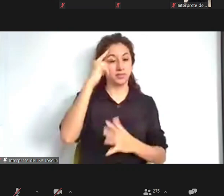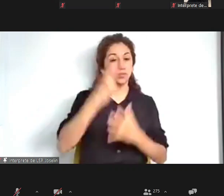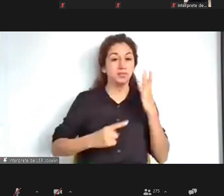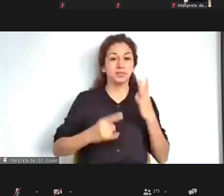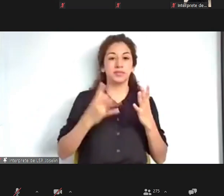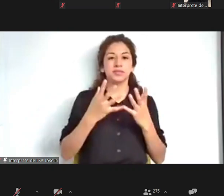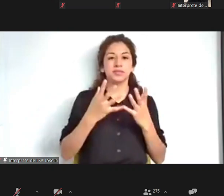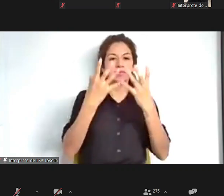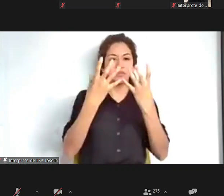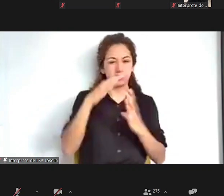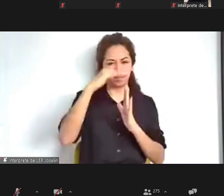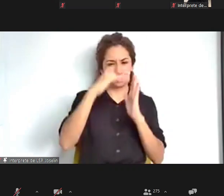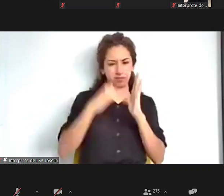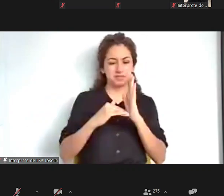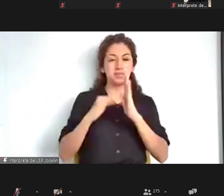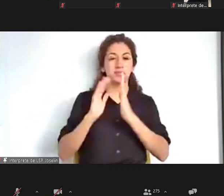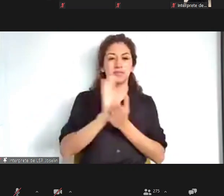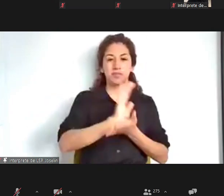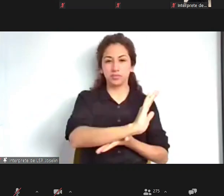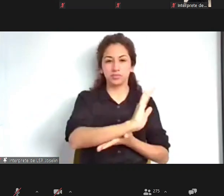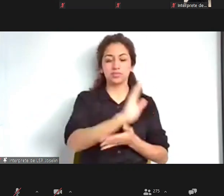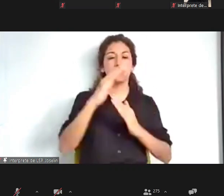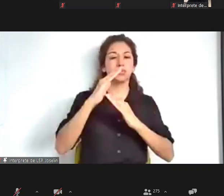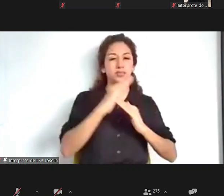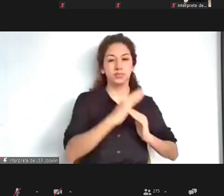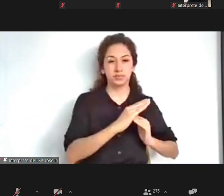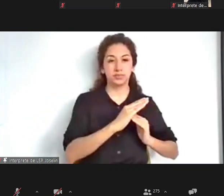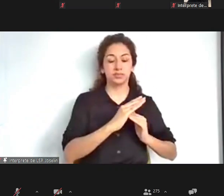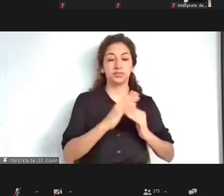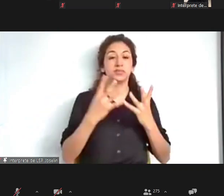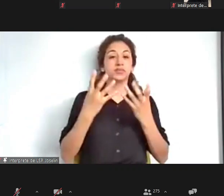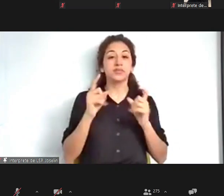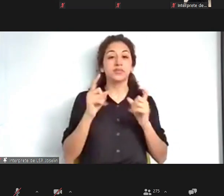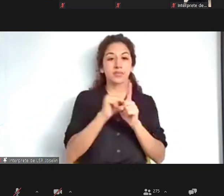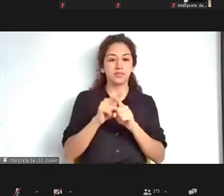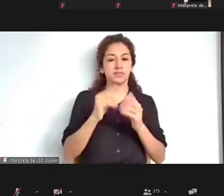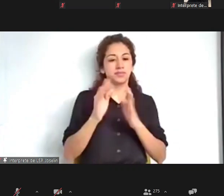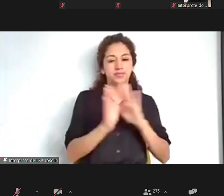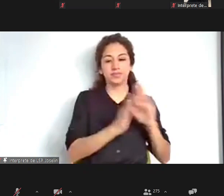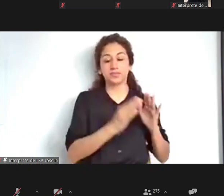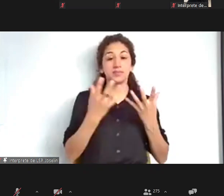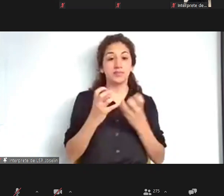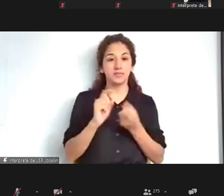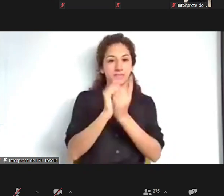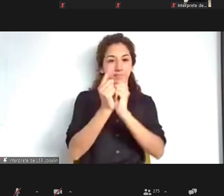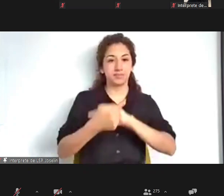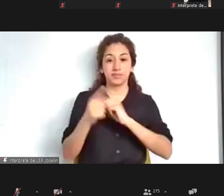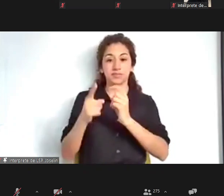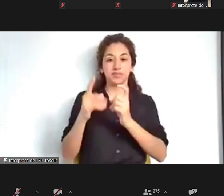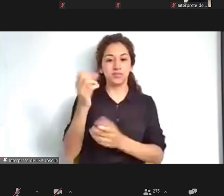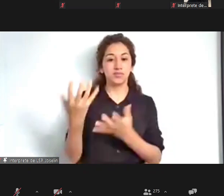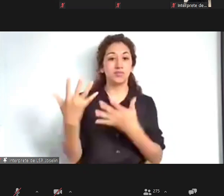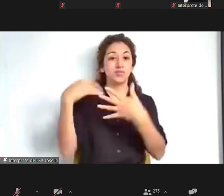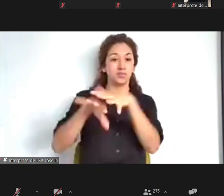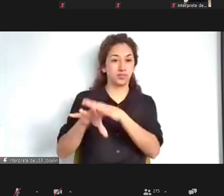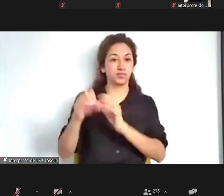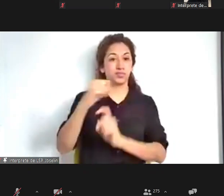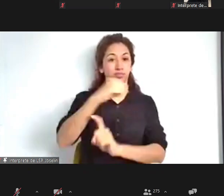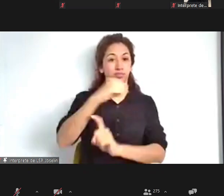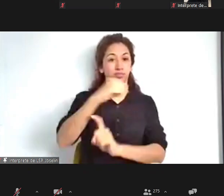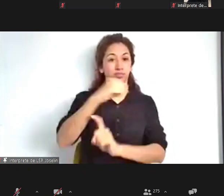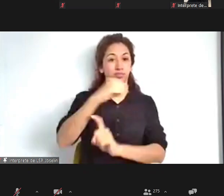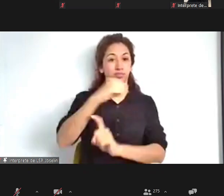to acknowledge the legacy of the uh structural in exclusion and to write the daily the